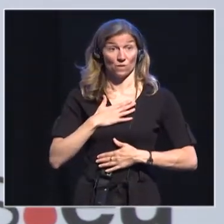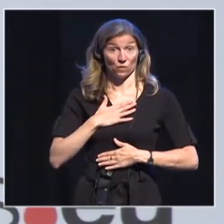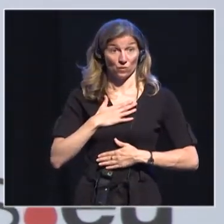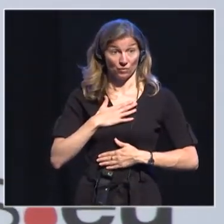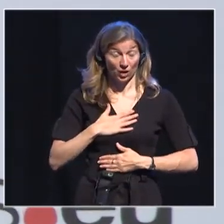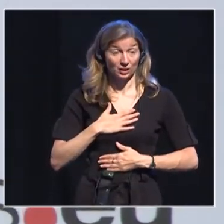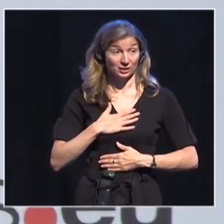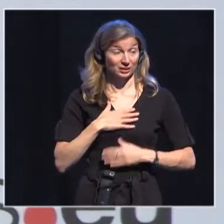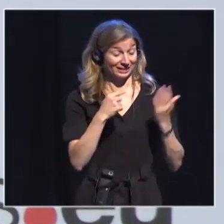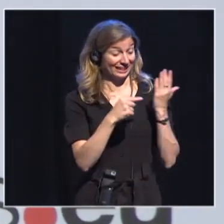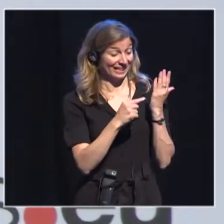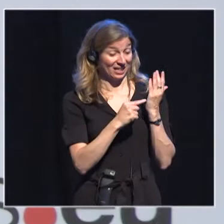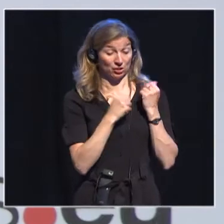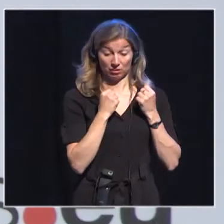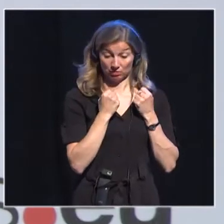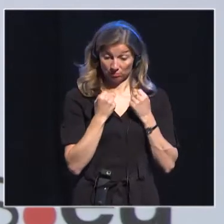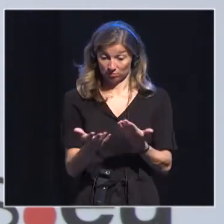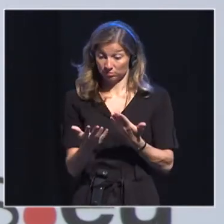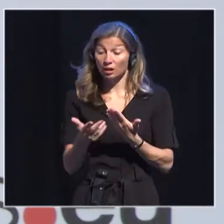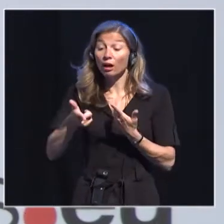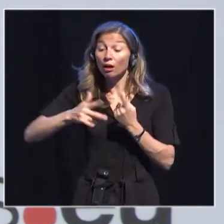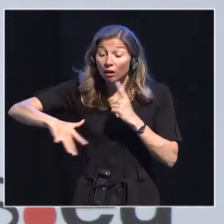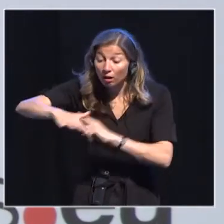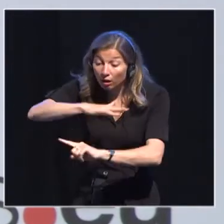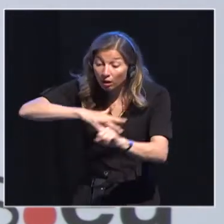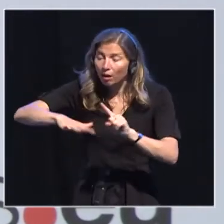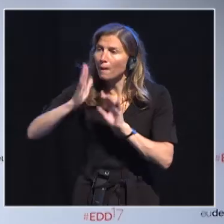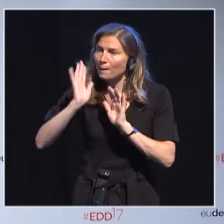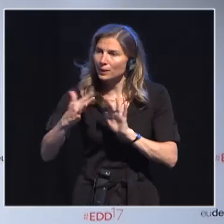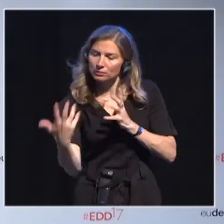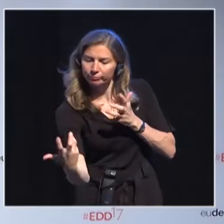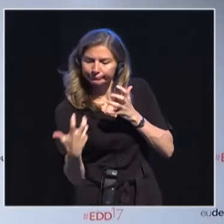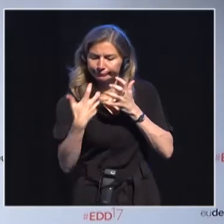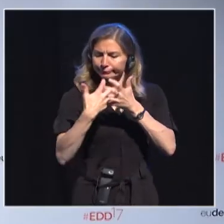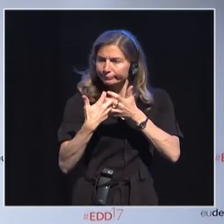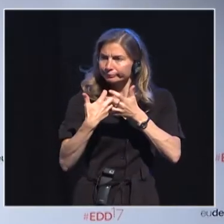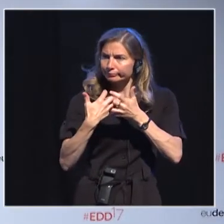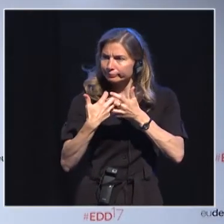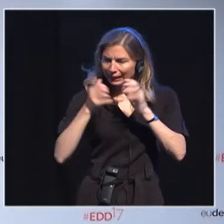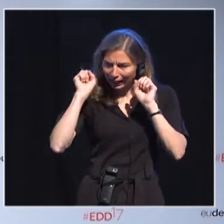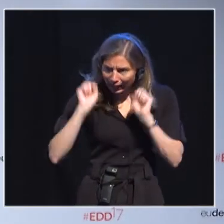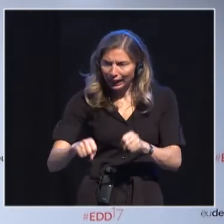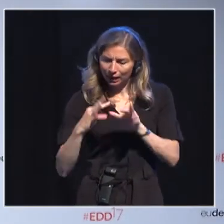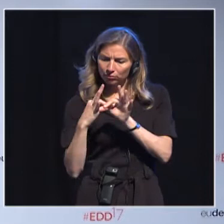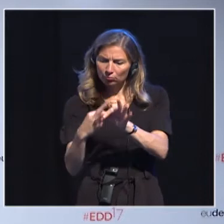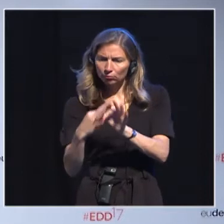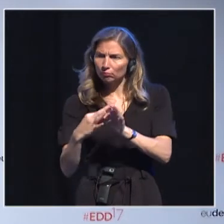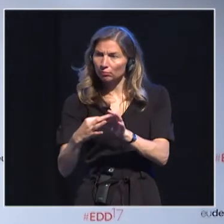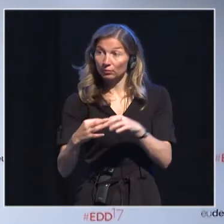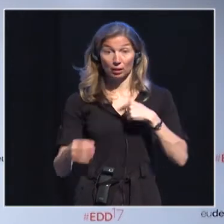on your point, to have also the rules of engagement evolve in a manner that it makes it